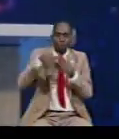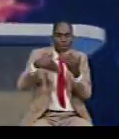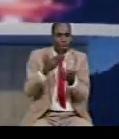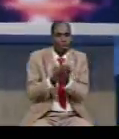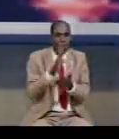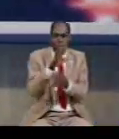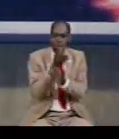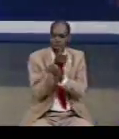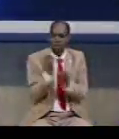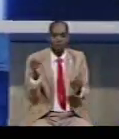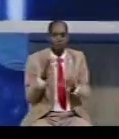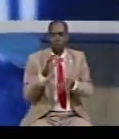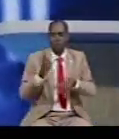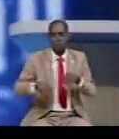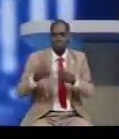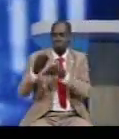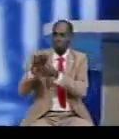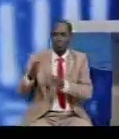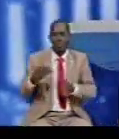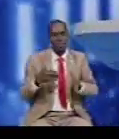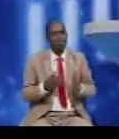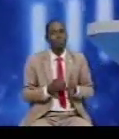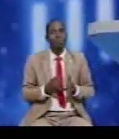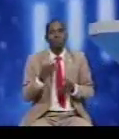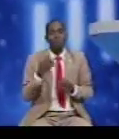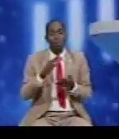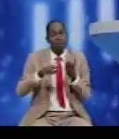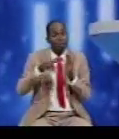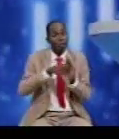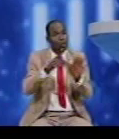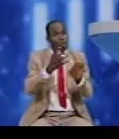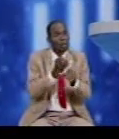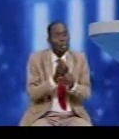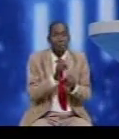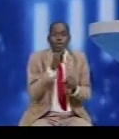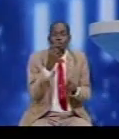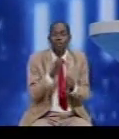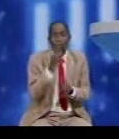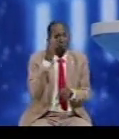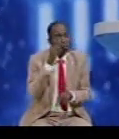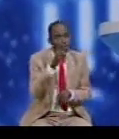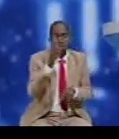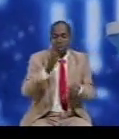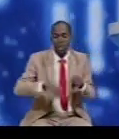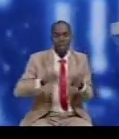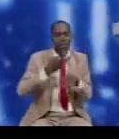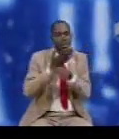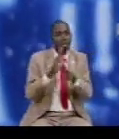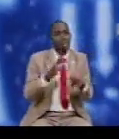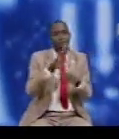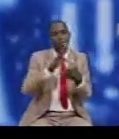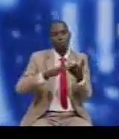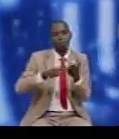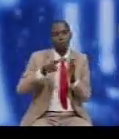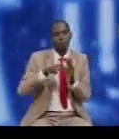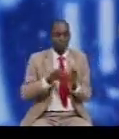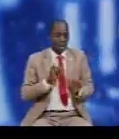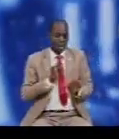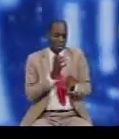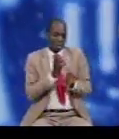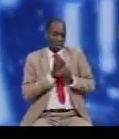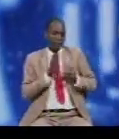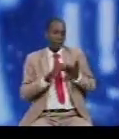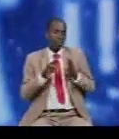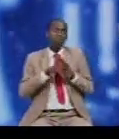you have. The forgiveness you have is only for you. The forgiveness cannot be shared. Okay, I have forgiveness. You take a bit